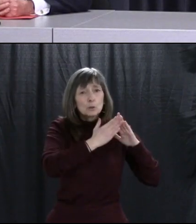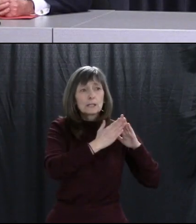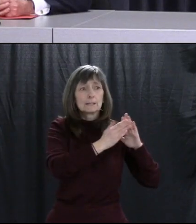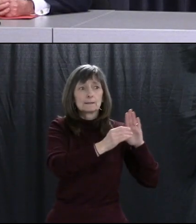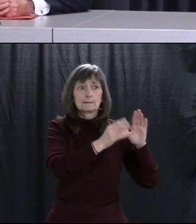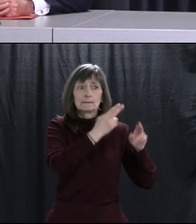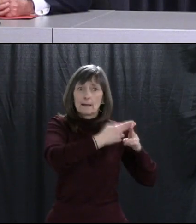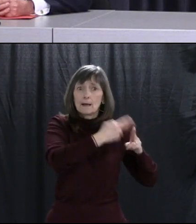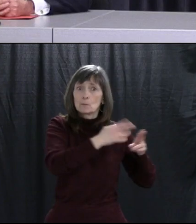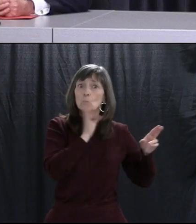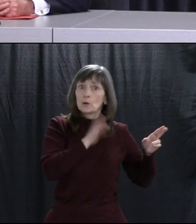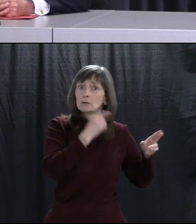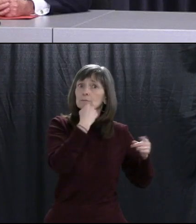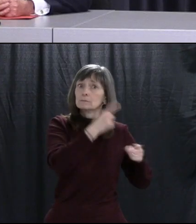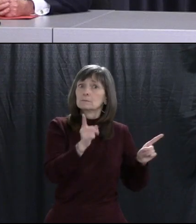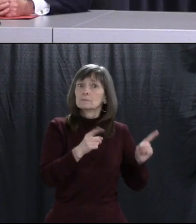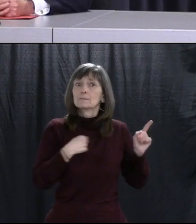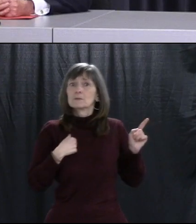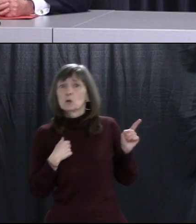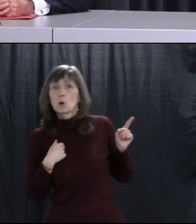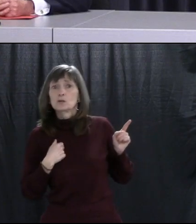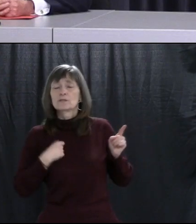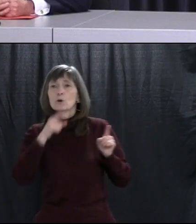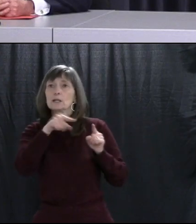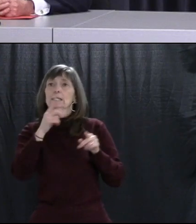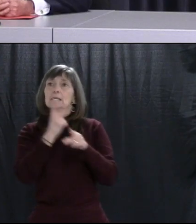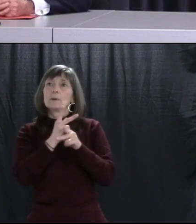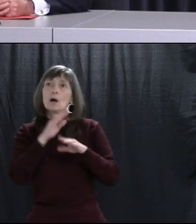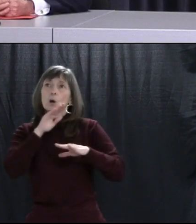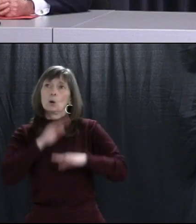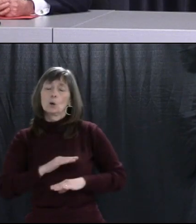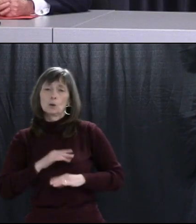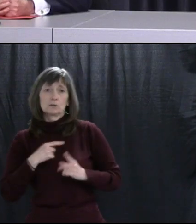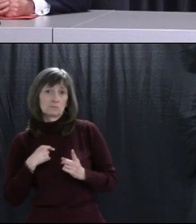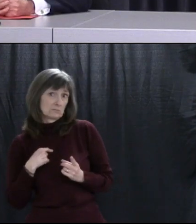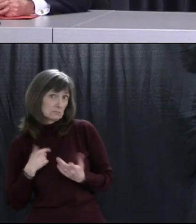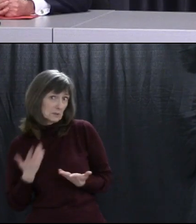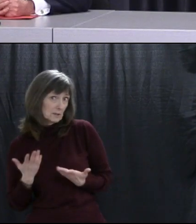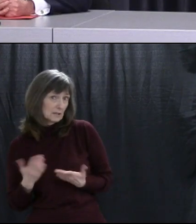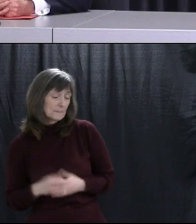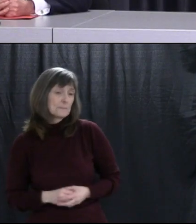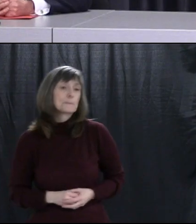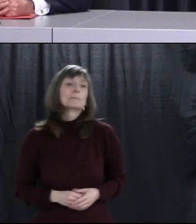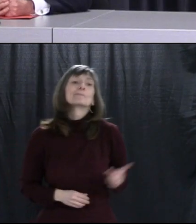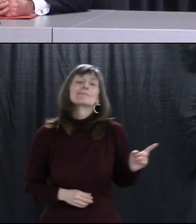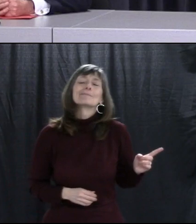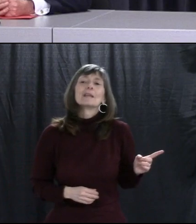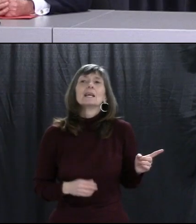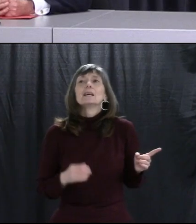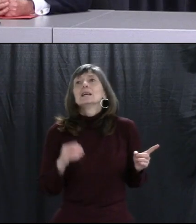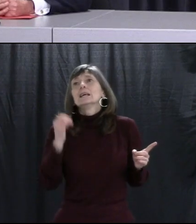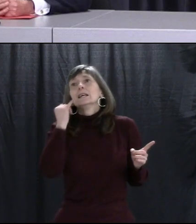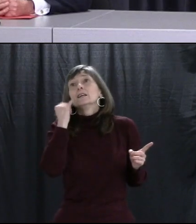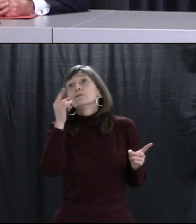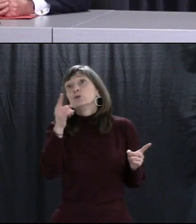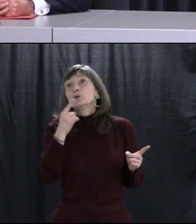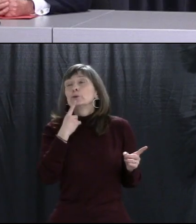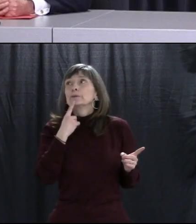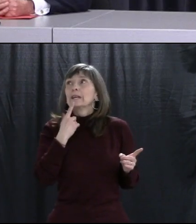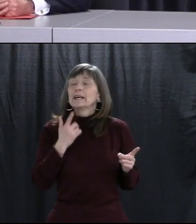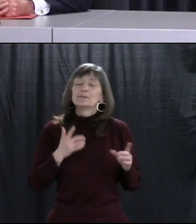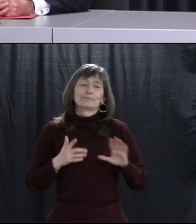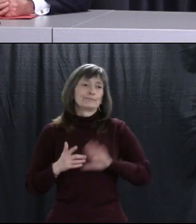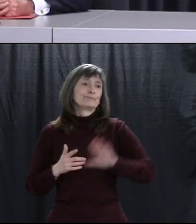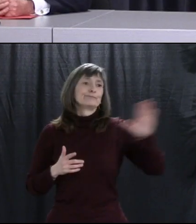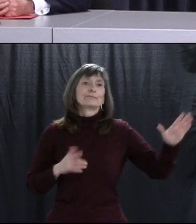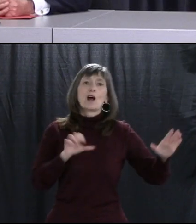let people know just for sake of mind. The issue about comparing us with other provinces, if you say you've got a case in